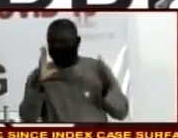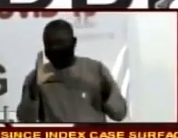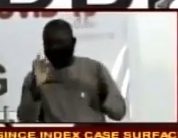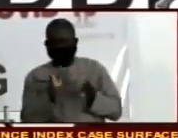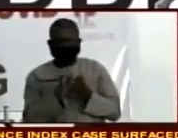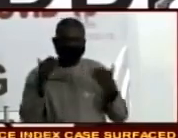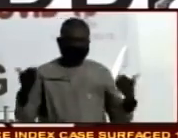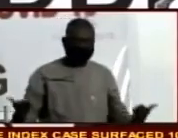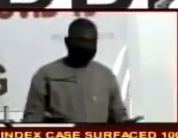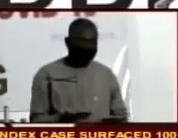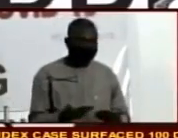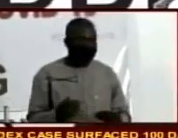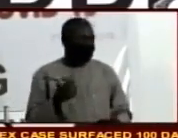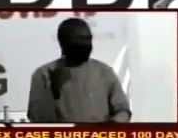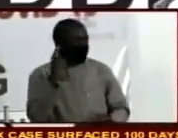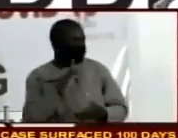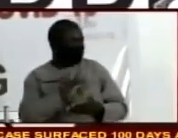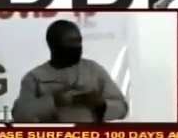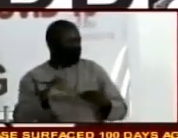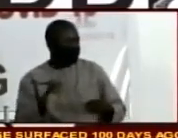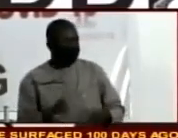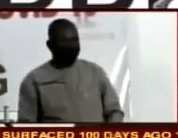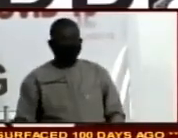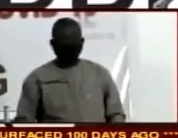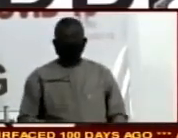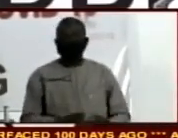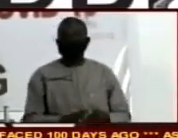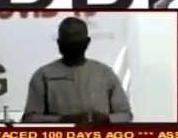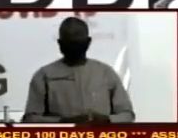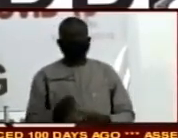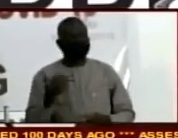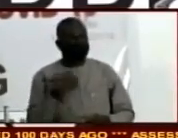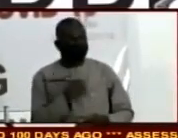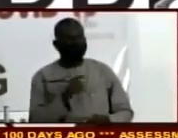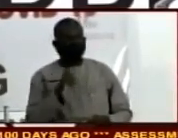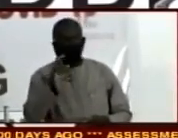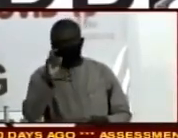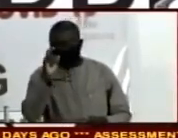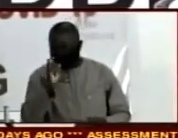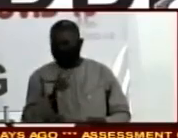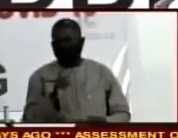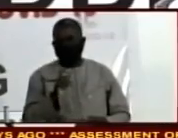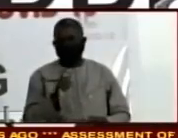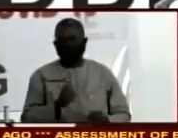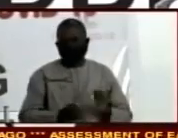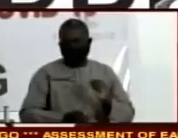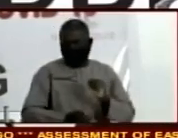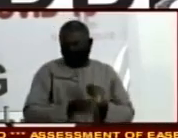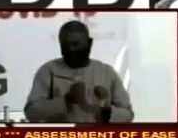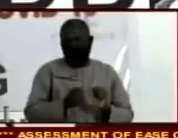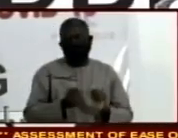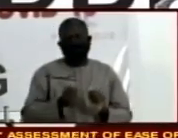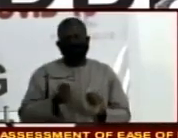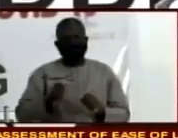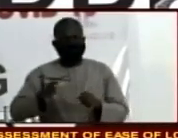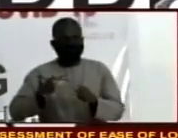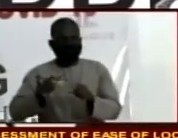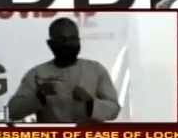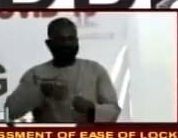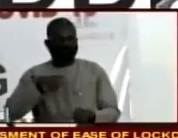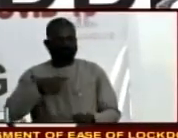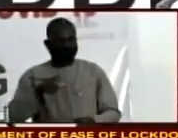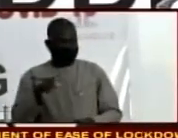introduced last week across the country, but most especially in Lagos. We have called on